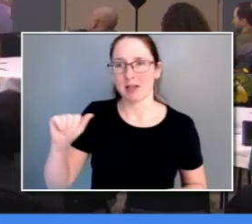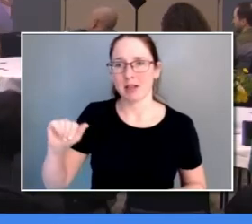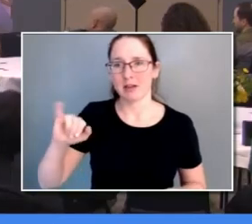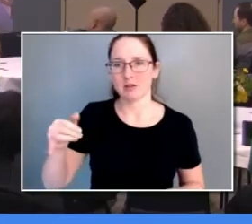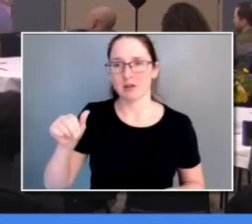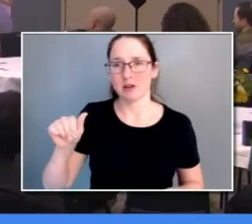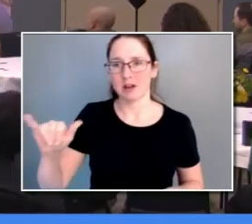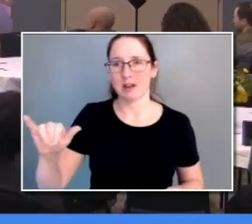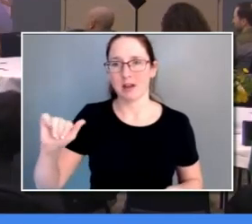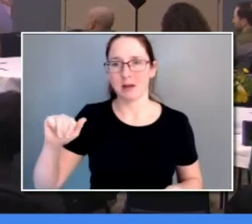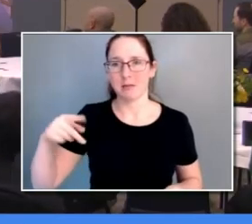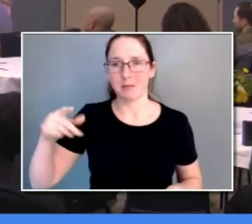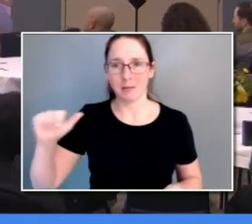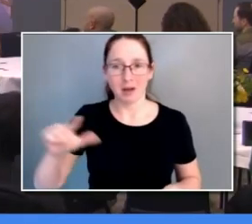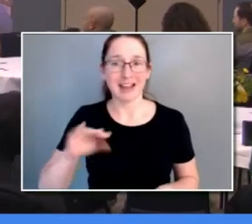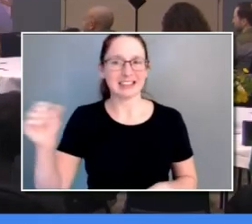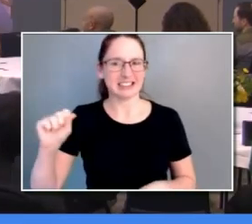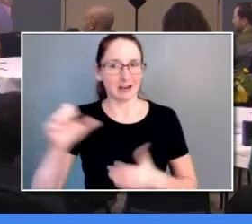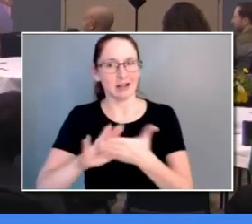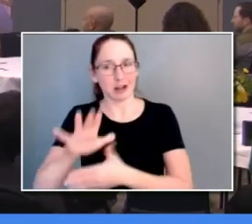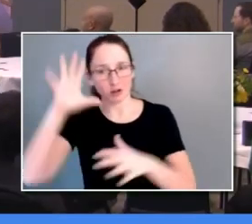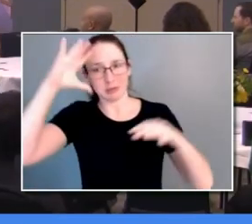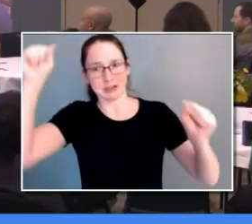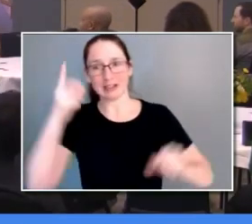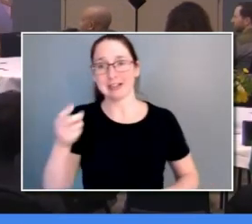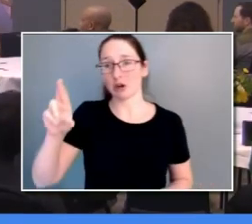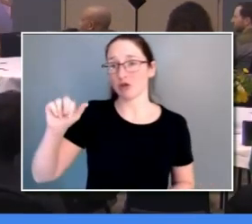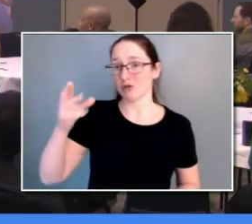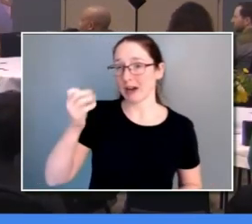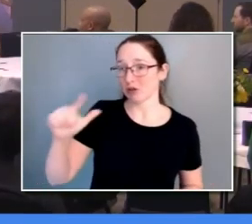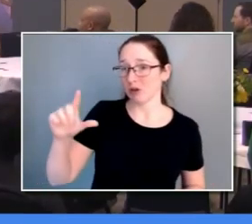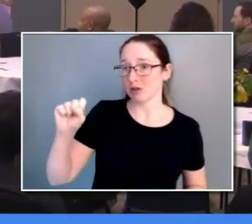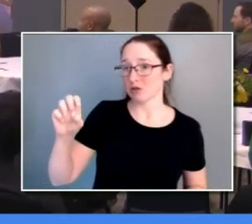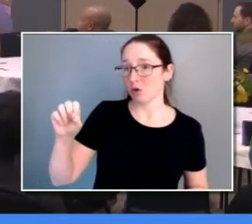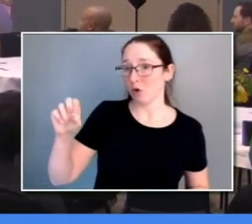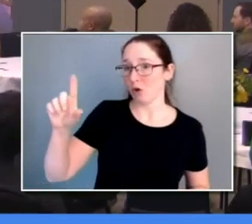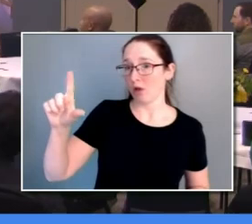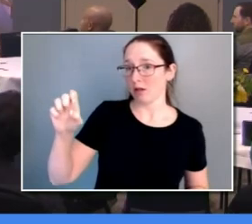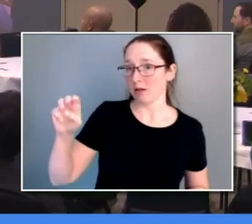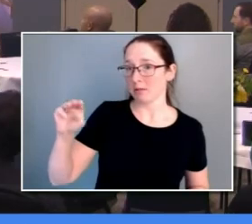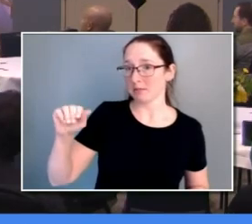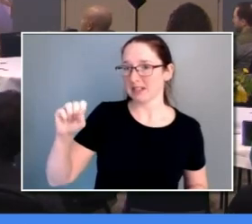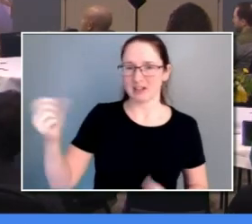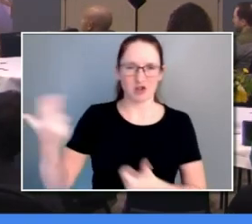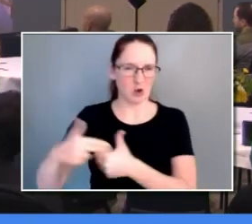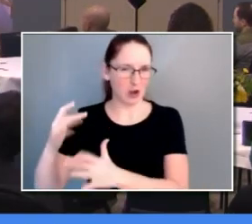And of course, our Seattle College's President, Dr. Rachel Solomsas, who is joining us online today.